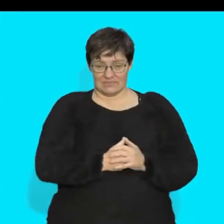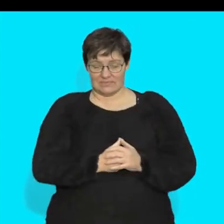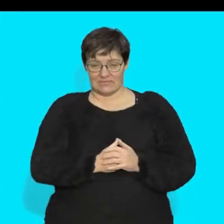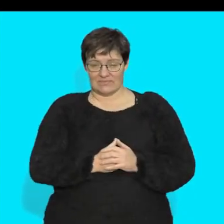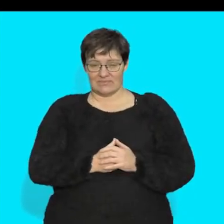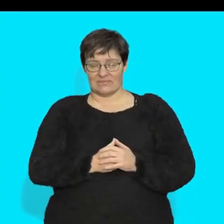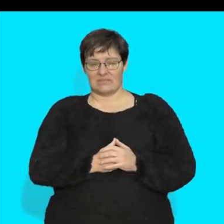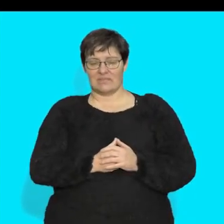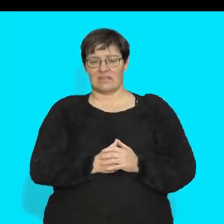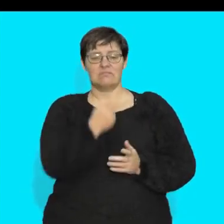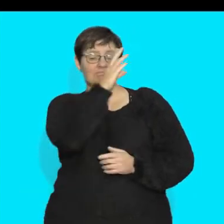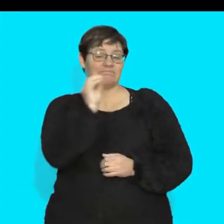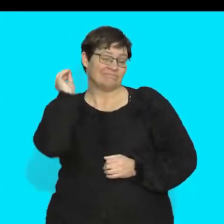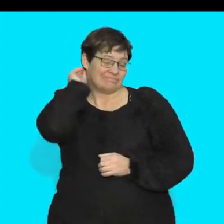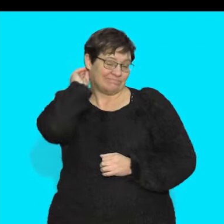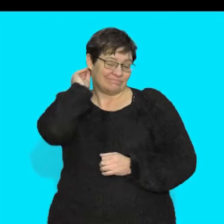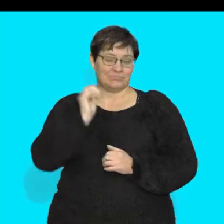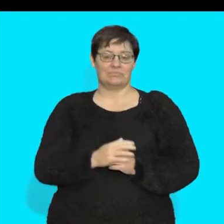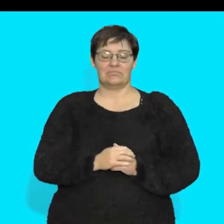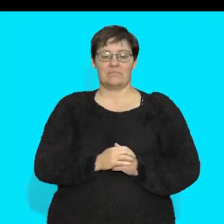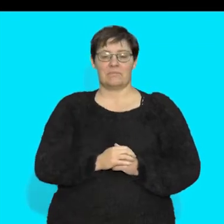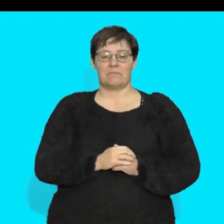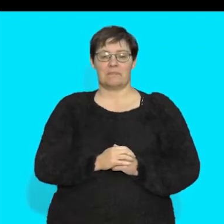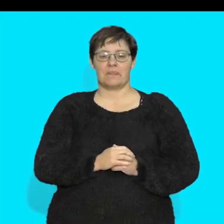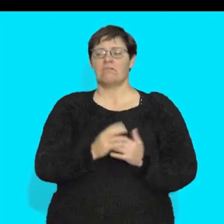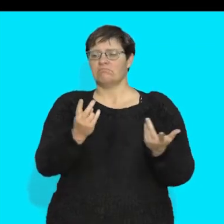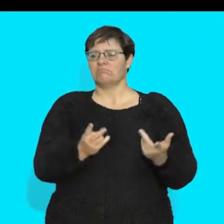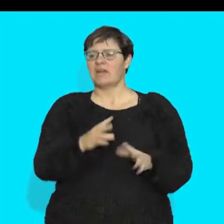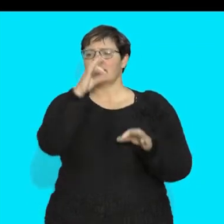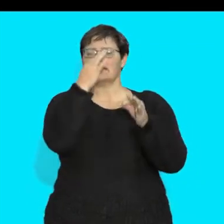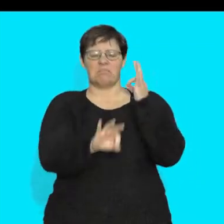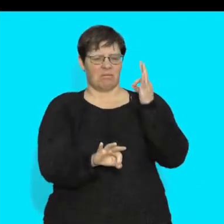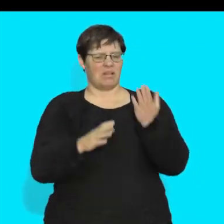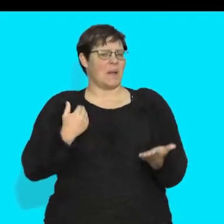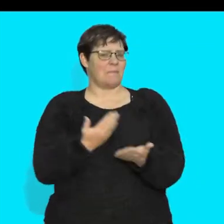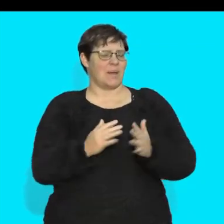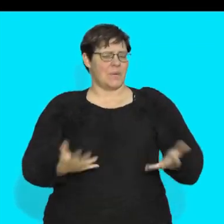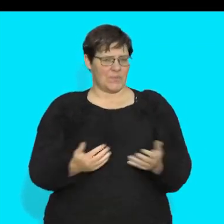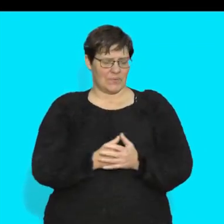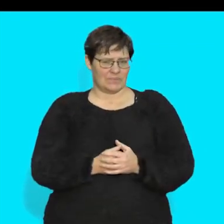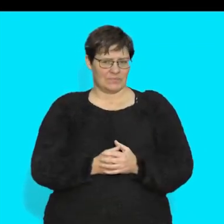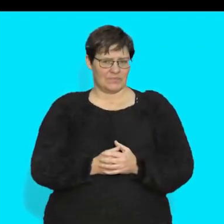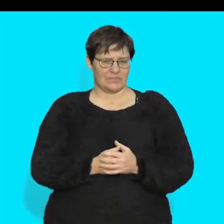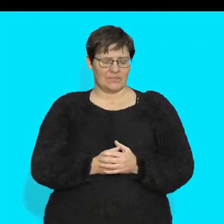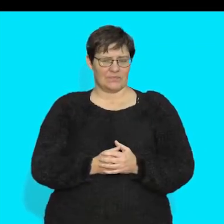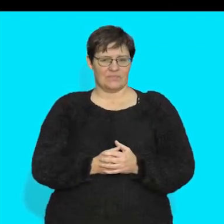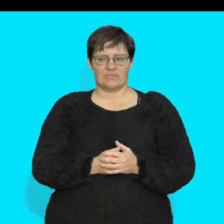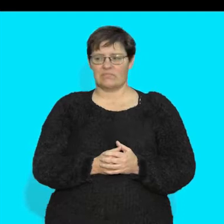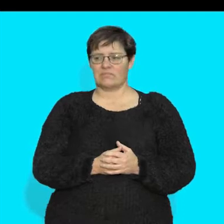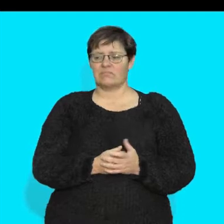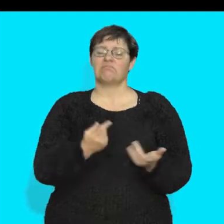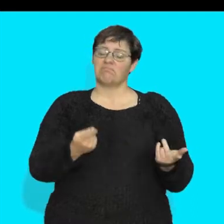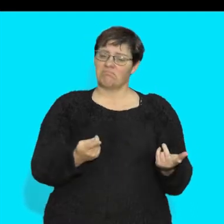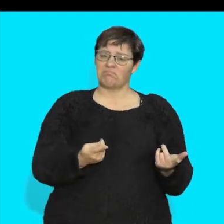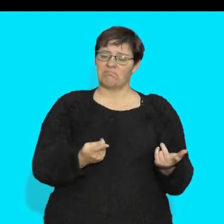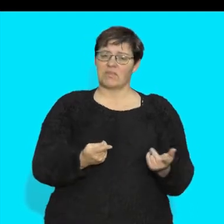So with that in mind, let's go and look at one simple application, which you have seen before, the